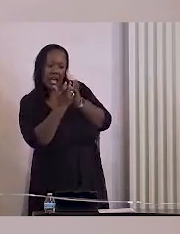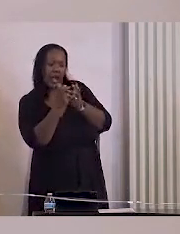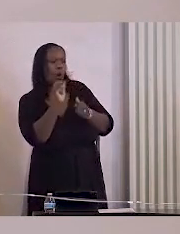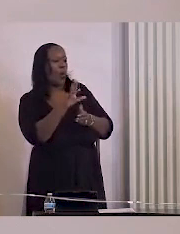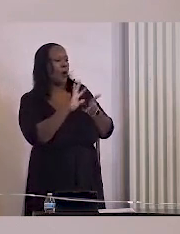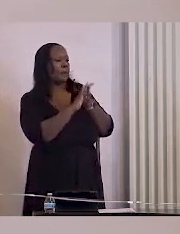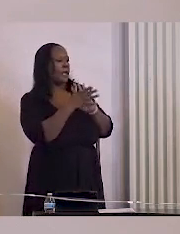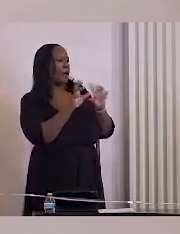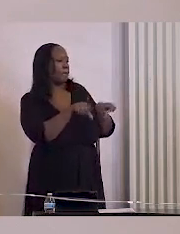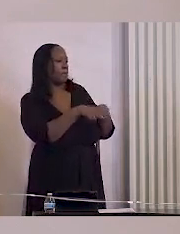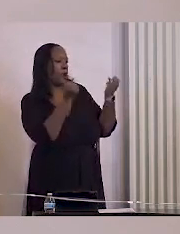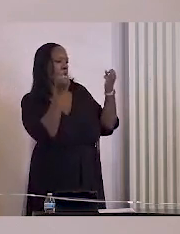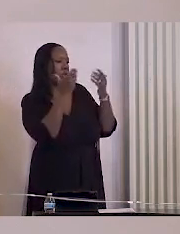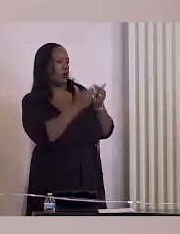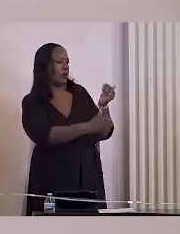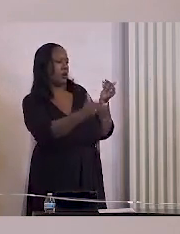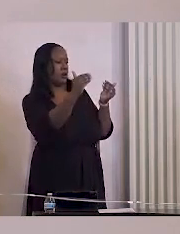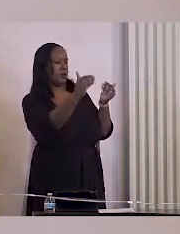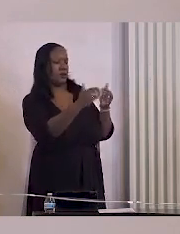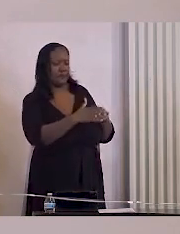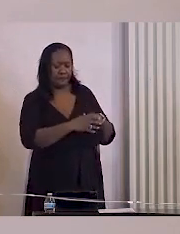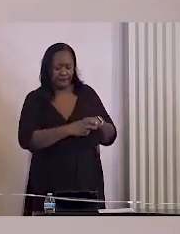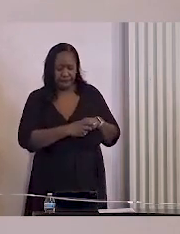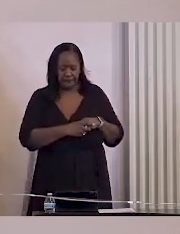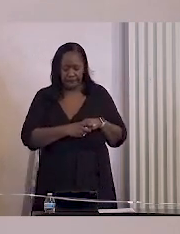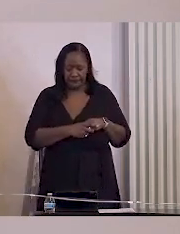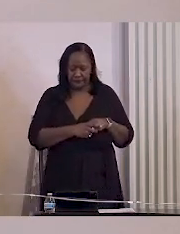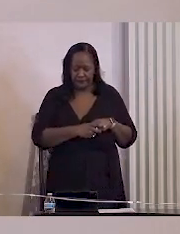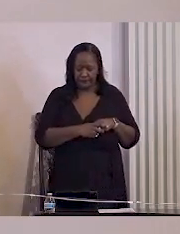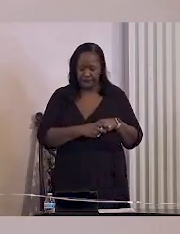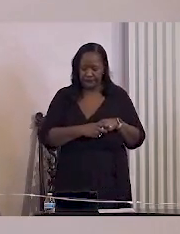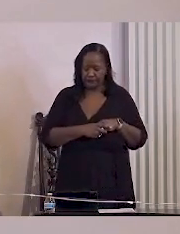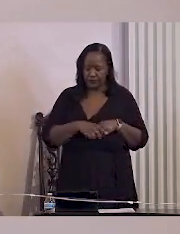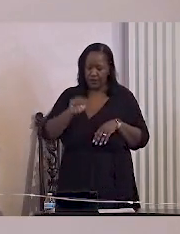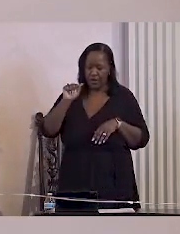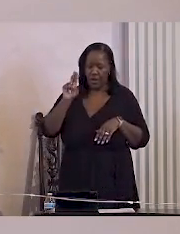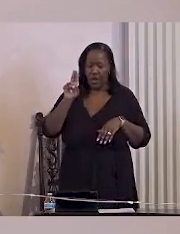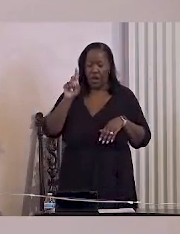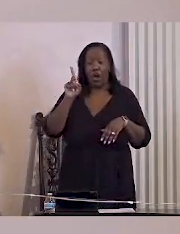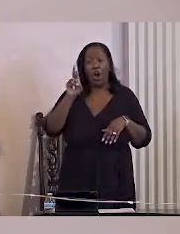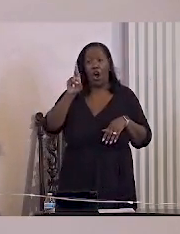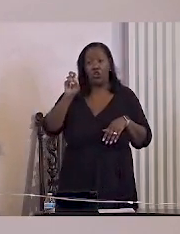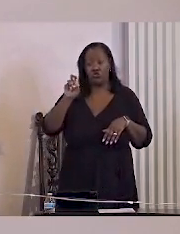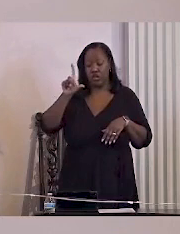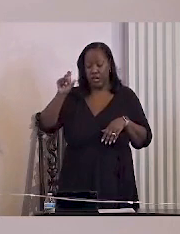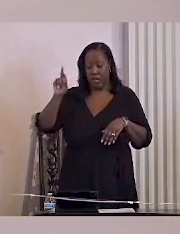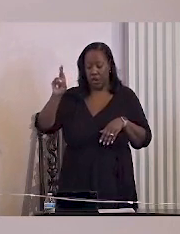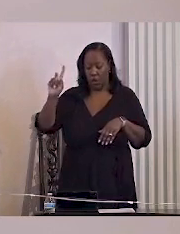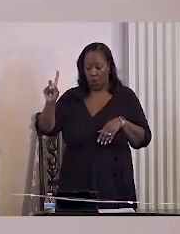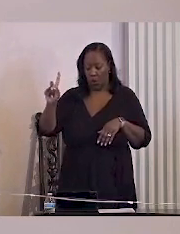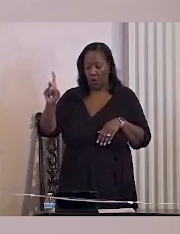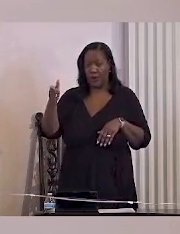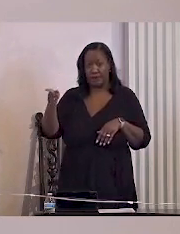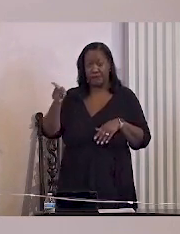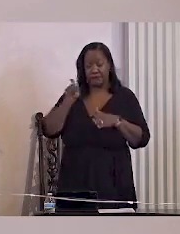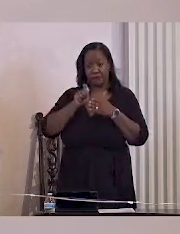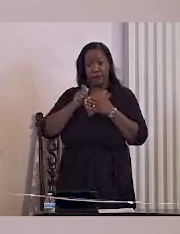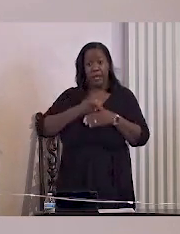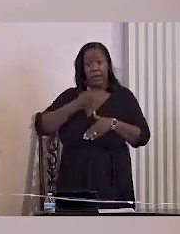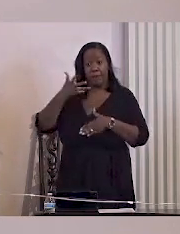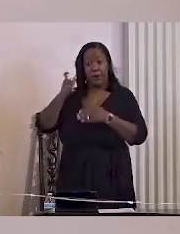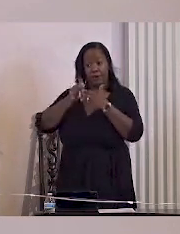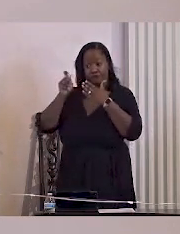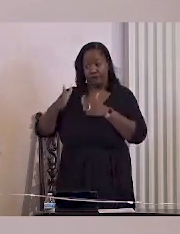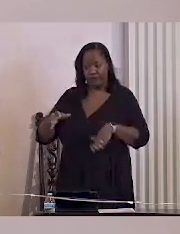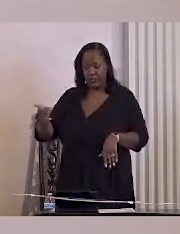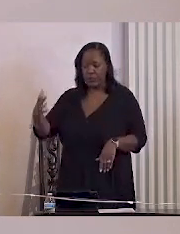be broken. Audre Lorde knew of these decisions hoisted upon those of us at the margins. She wrote in her poem, A